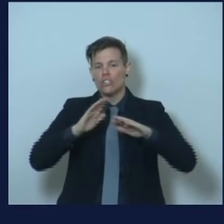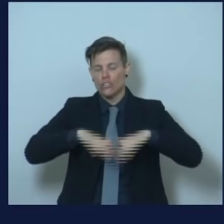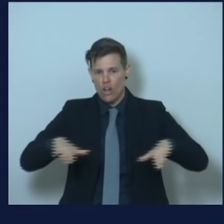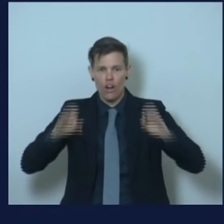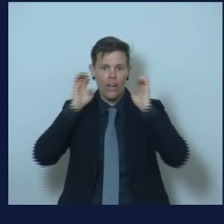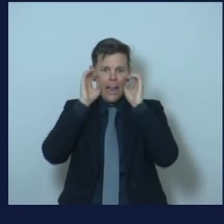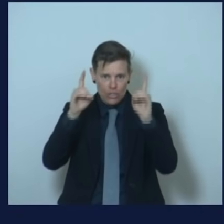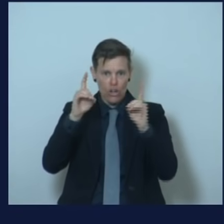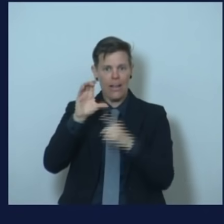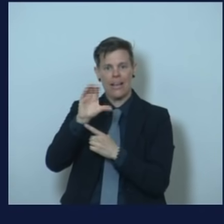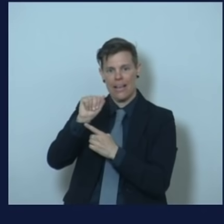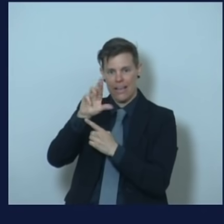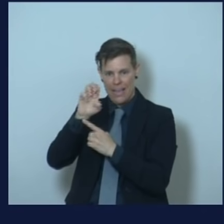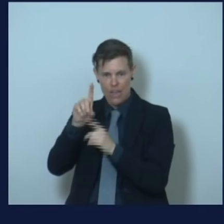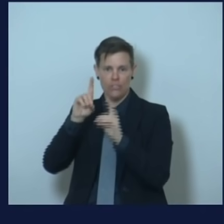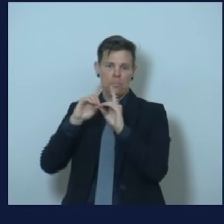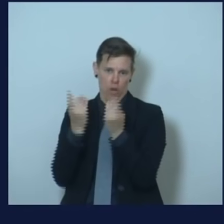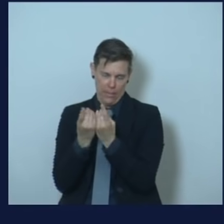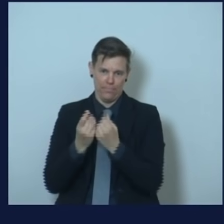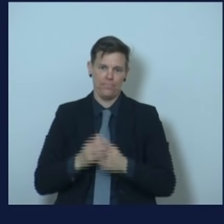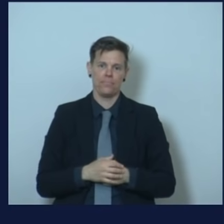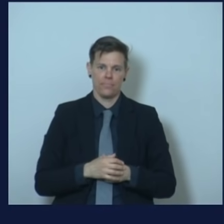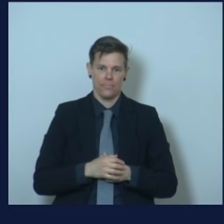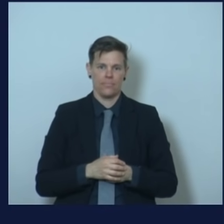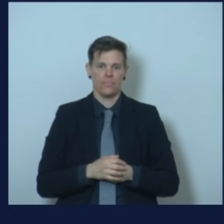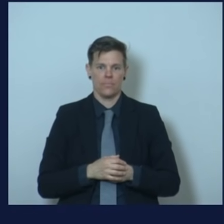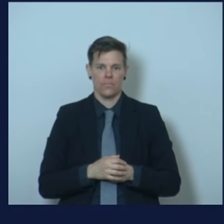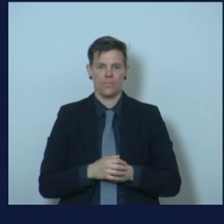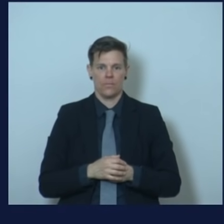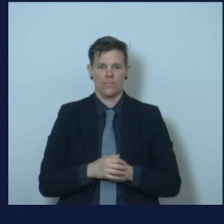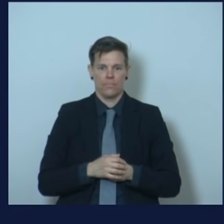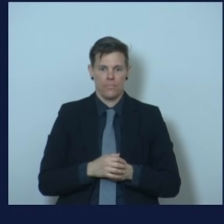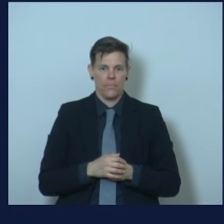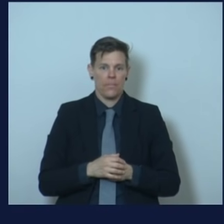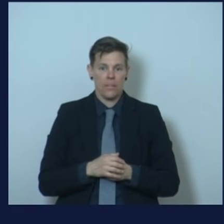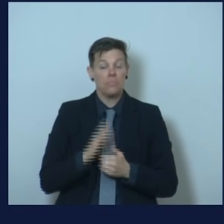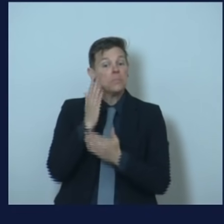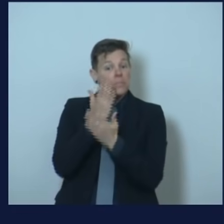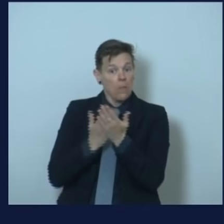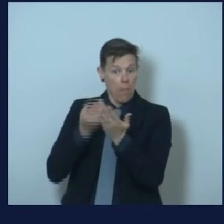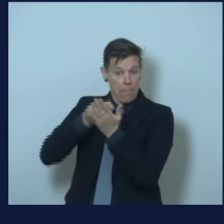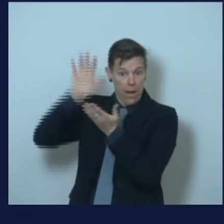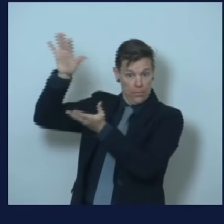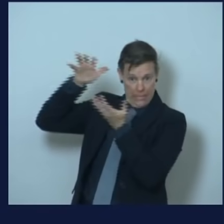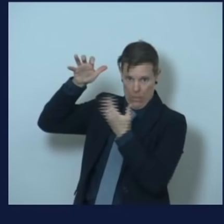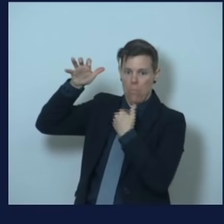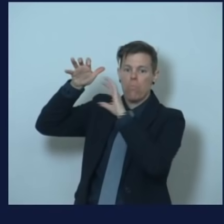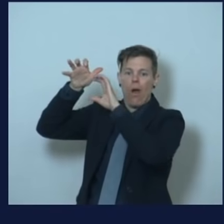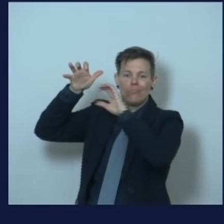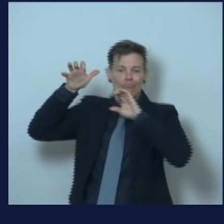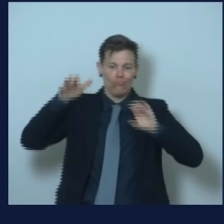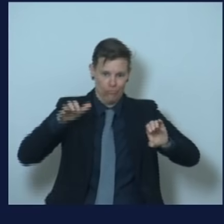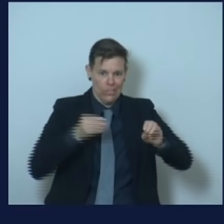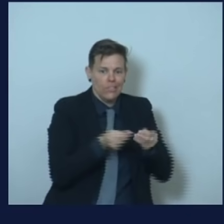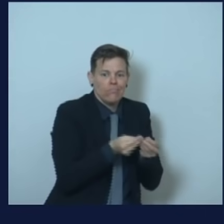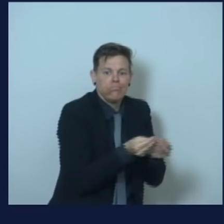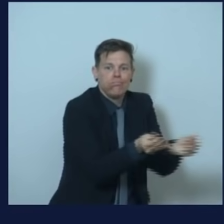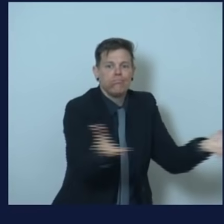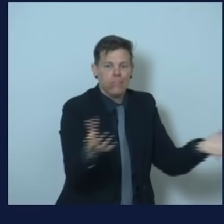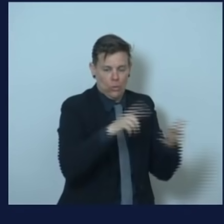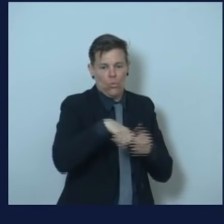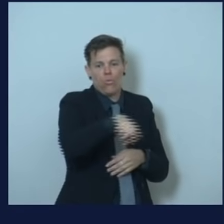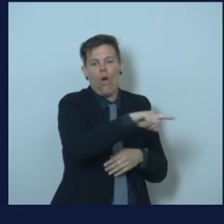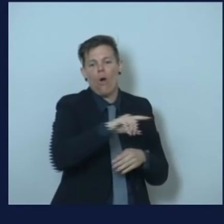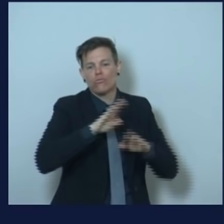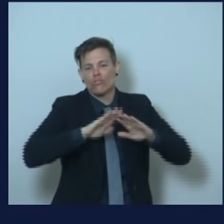what the ECECD stands for, they're going to use a portion of their federal CARES, that's the number of the act that was signed